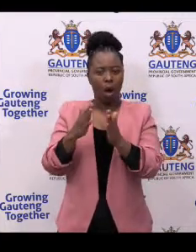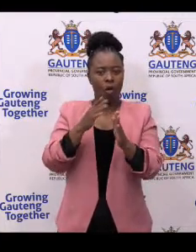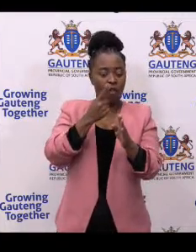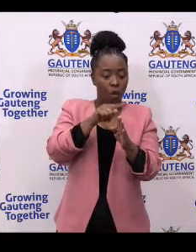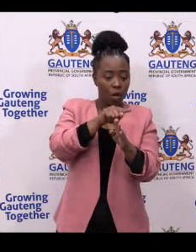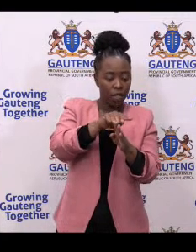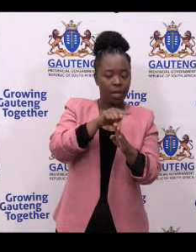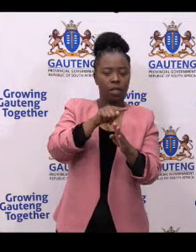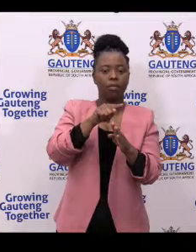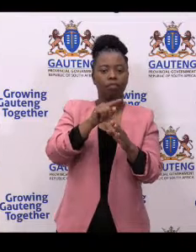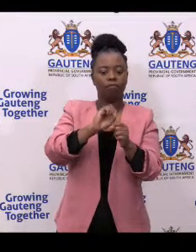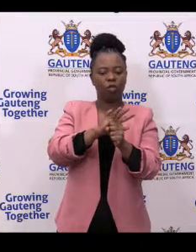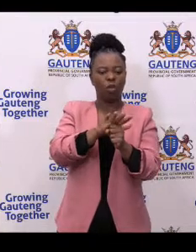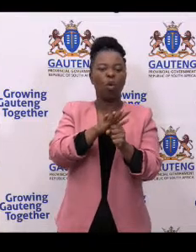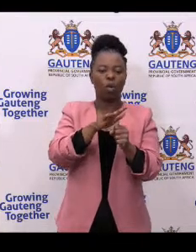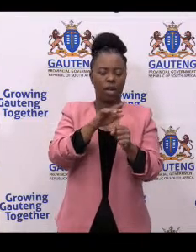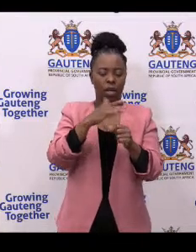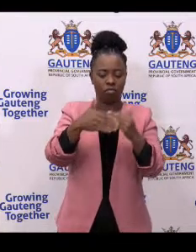forward.